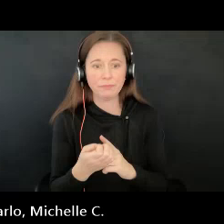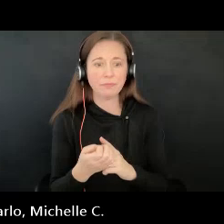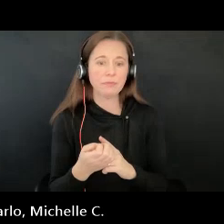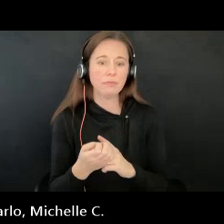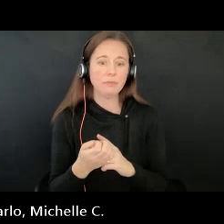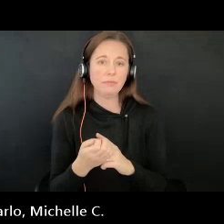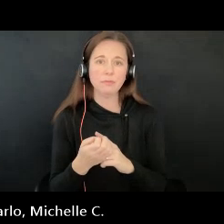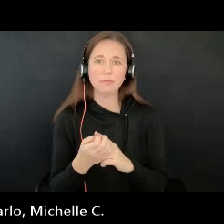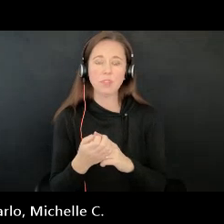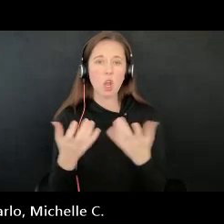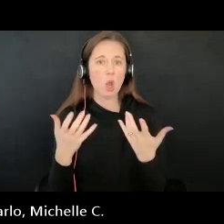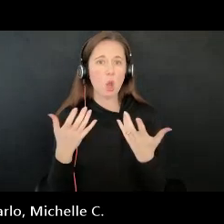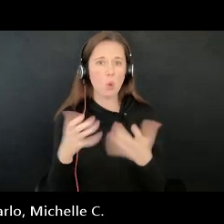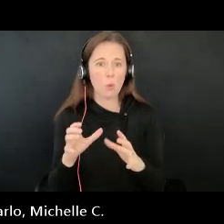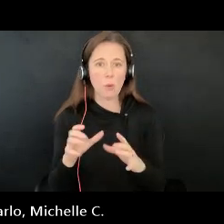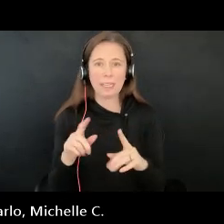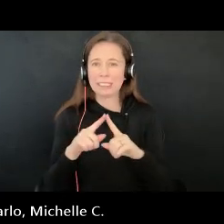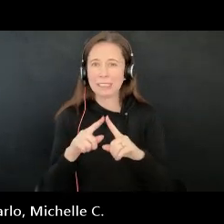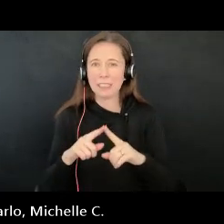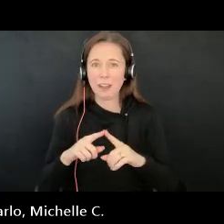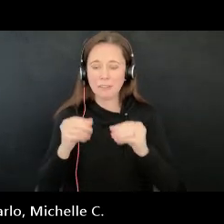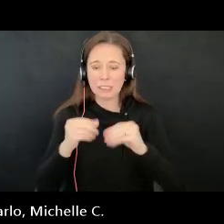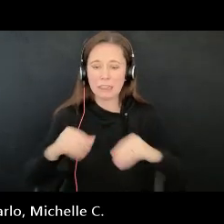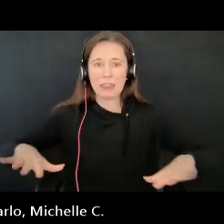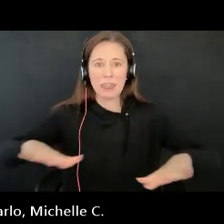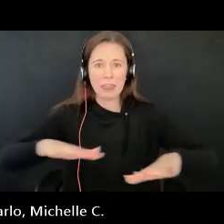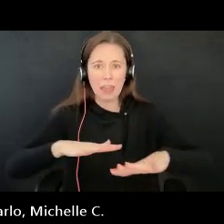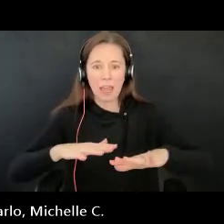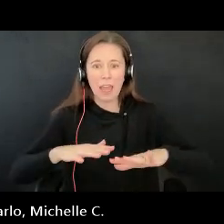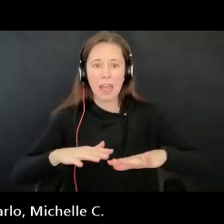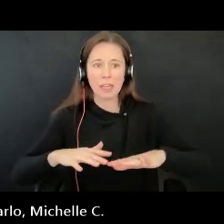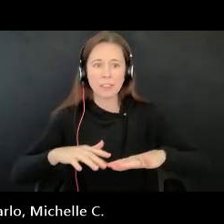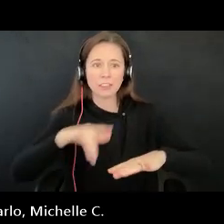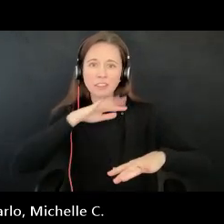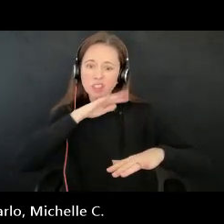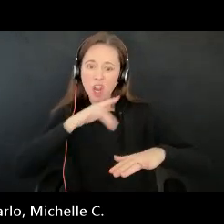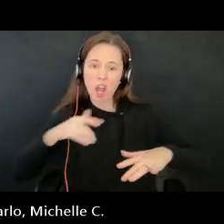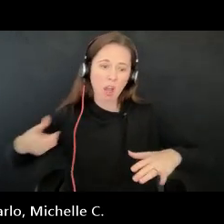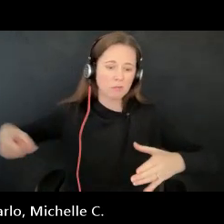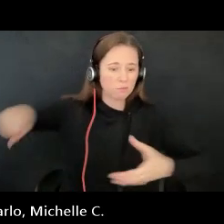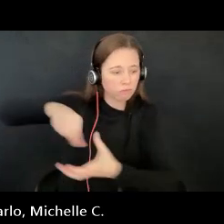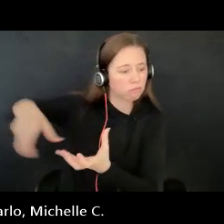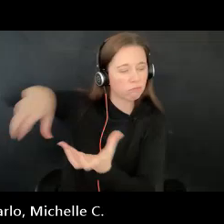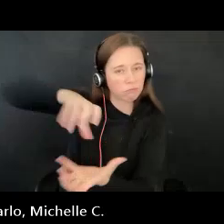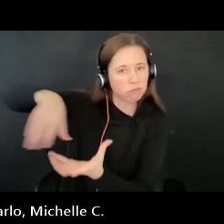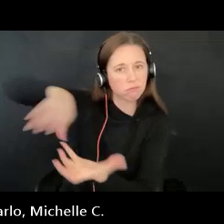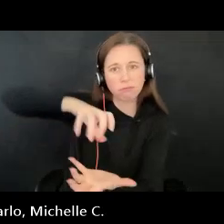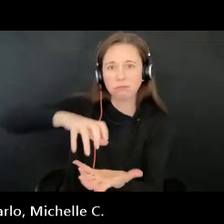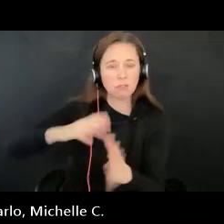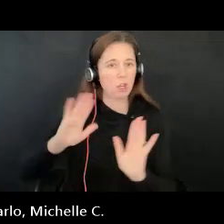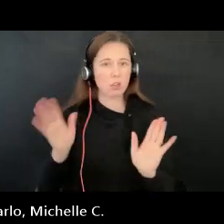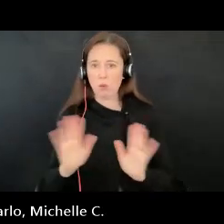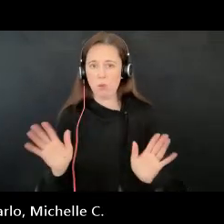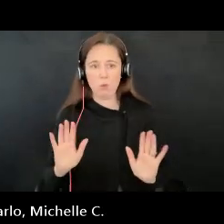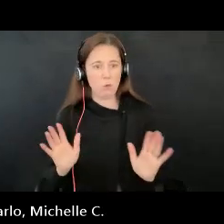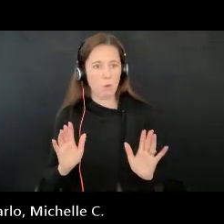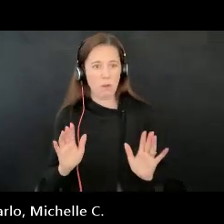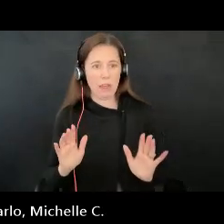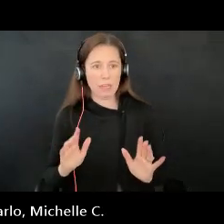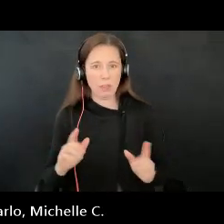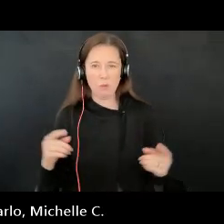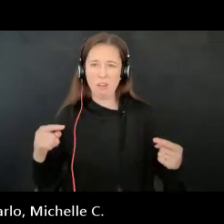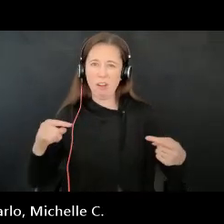filling of marshlands. In this case, the Brownsville Preserve maintains 13 barrier islands on the Eastern Shore of